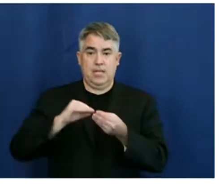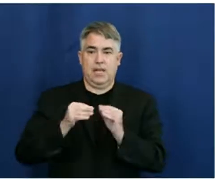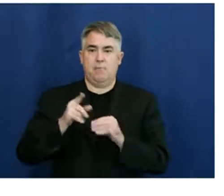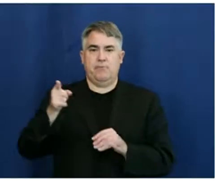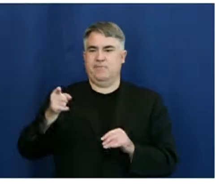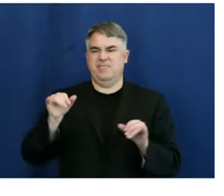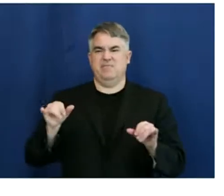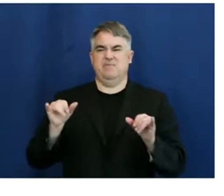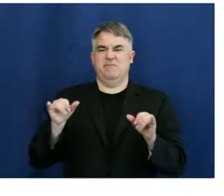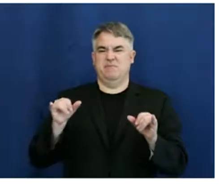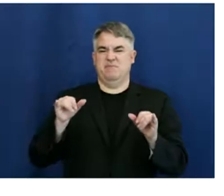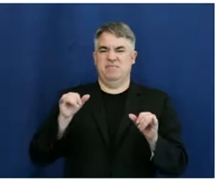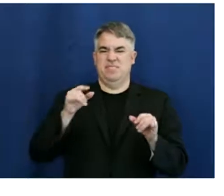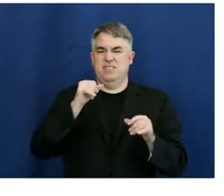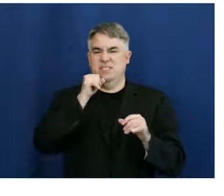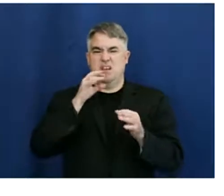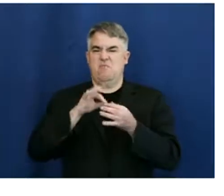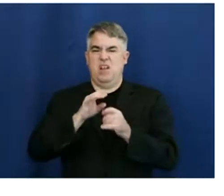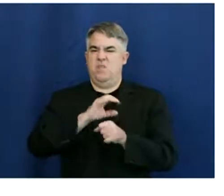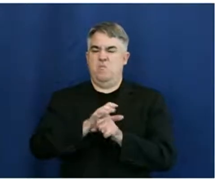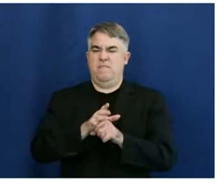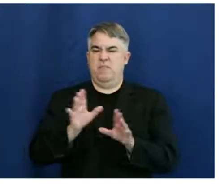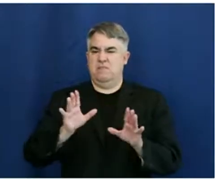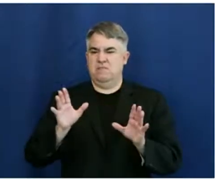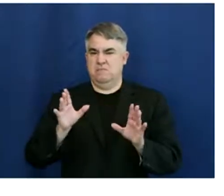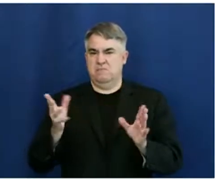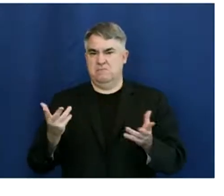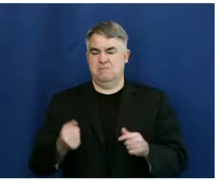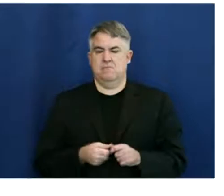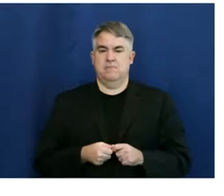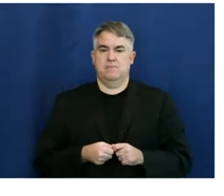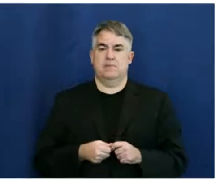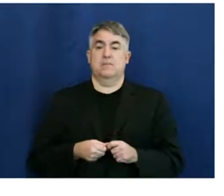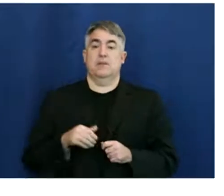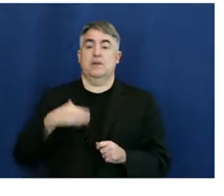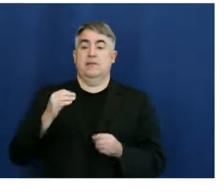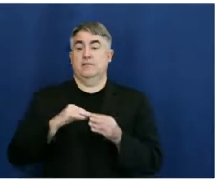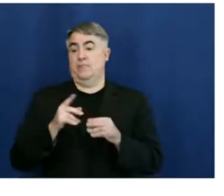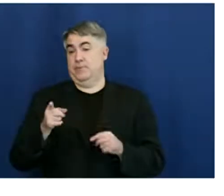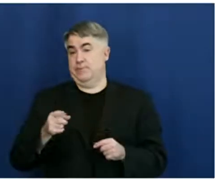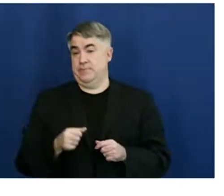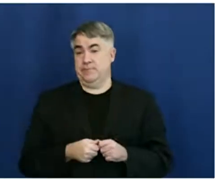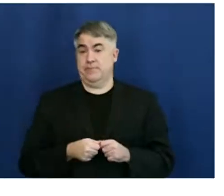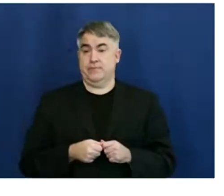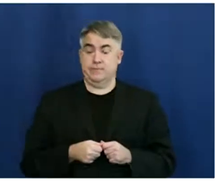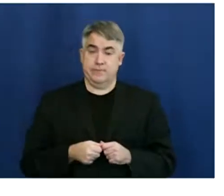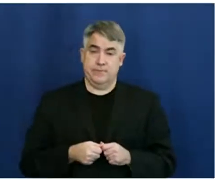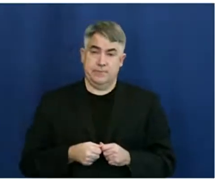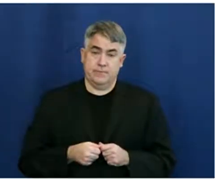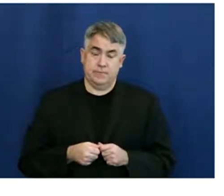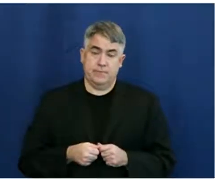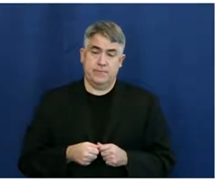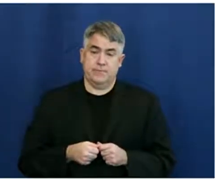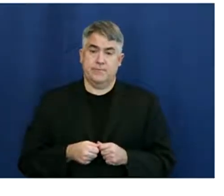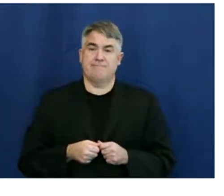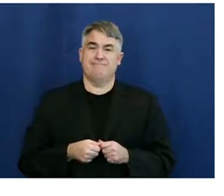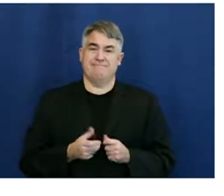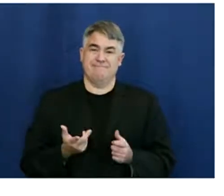time. And then this last one here, second to last one, is just a reminder to us all that COVID continues to be